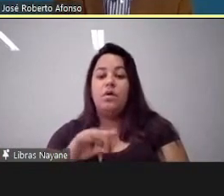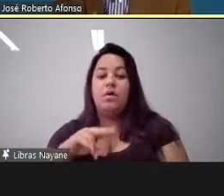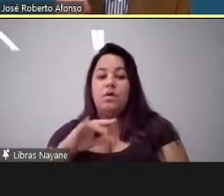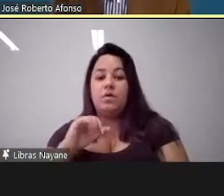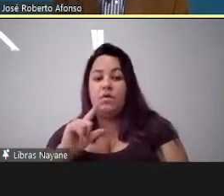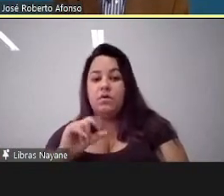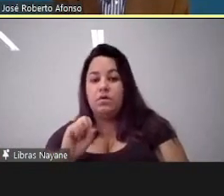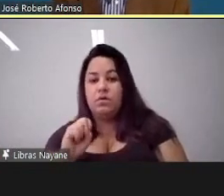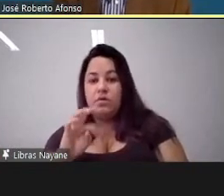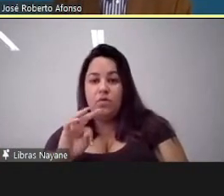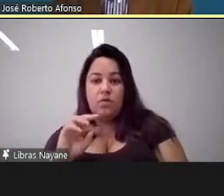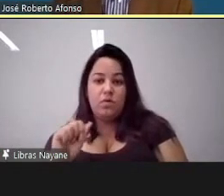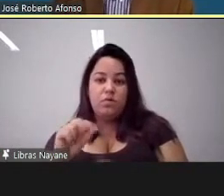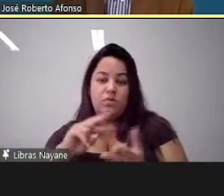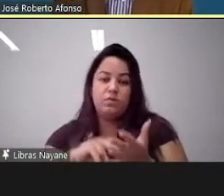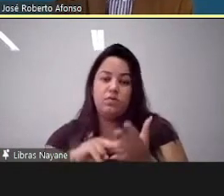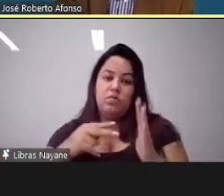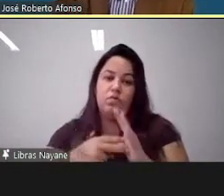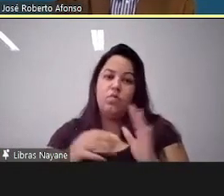that can be